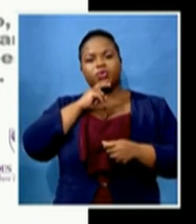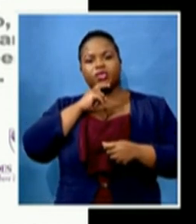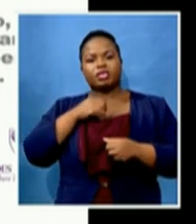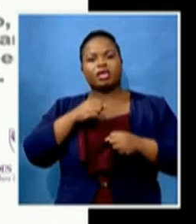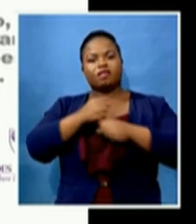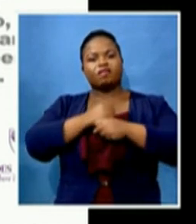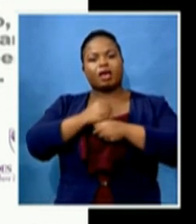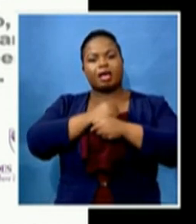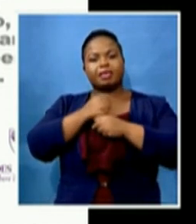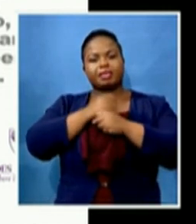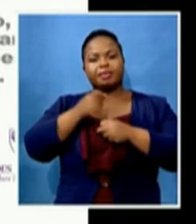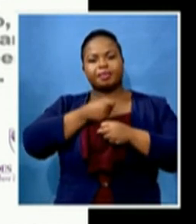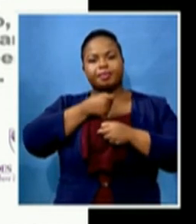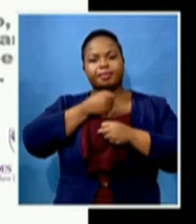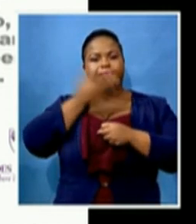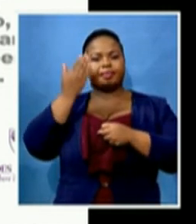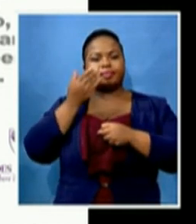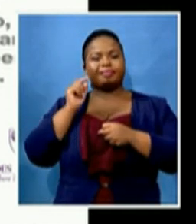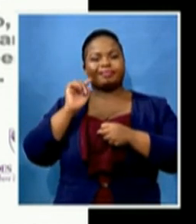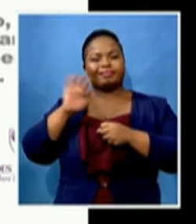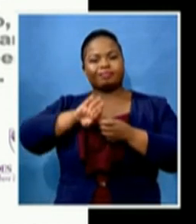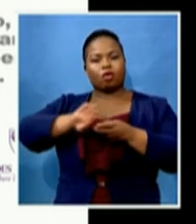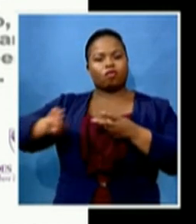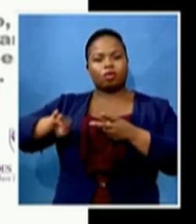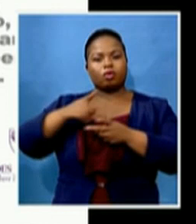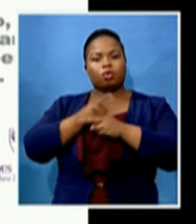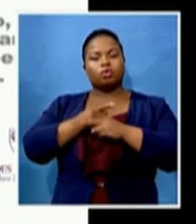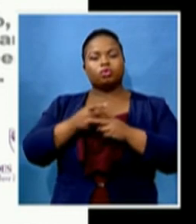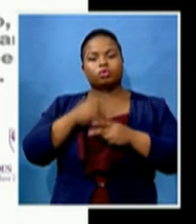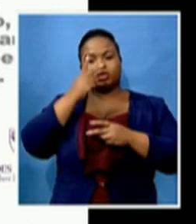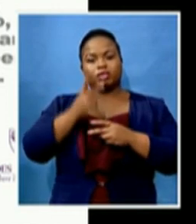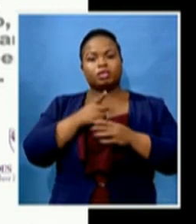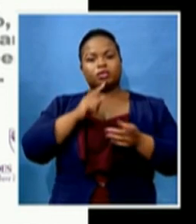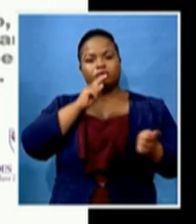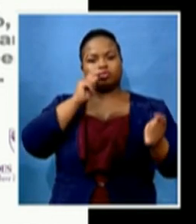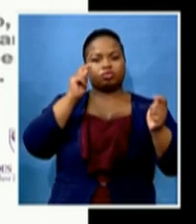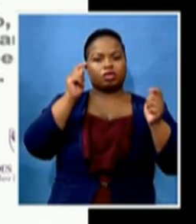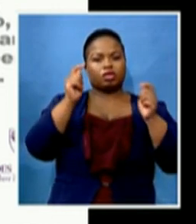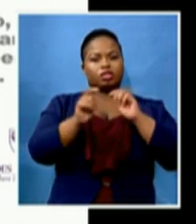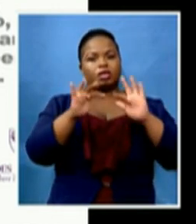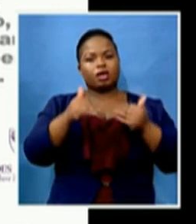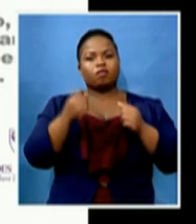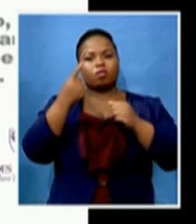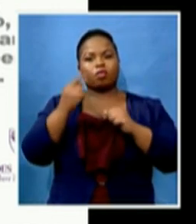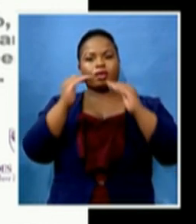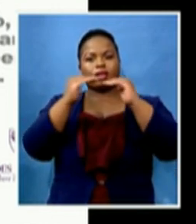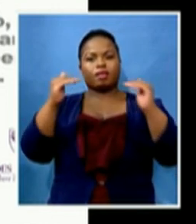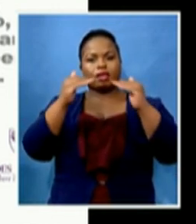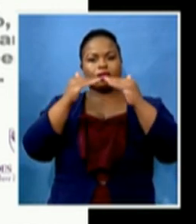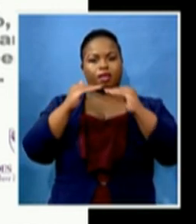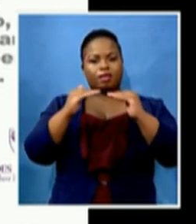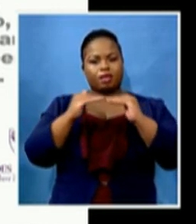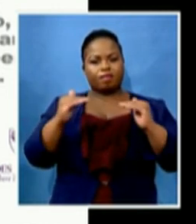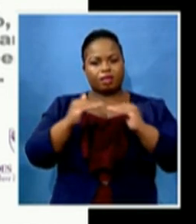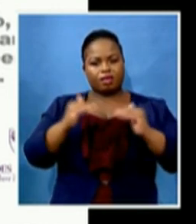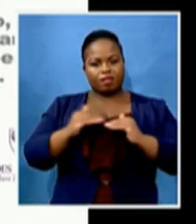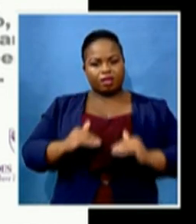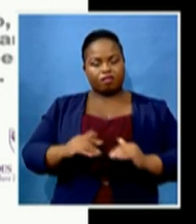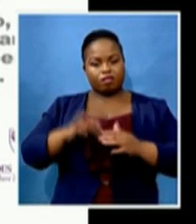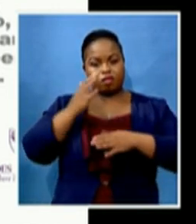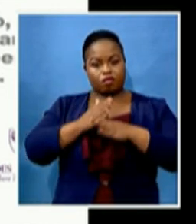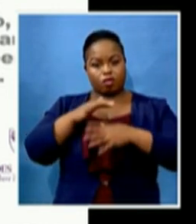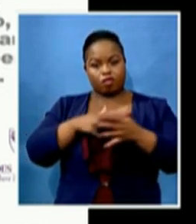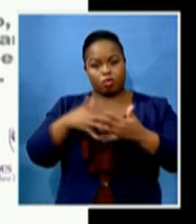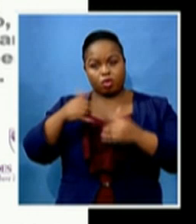as to how to transition from one level to the other within the framework that government has used for